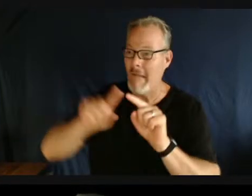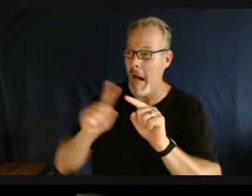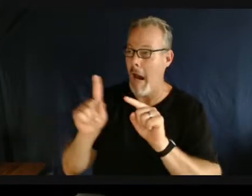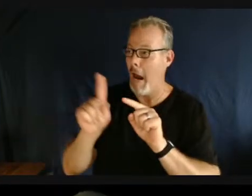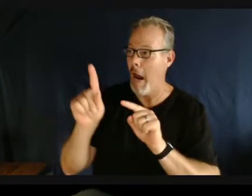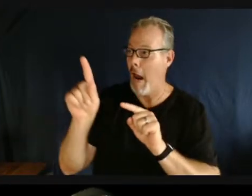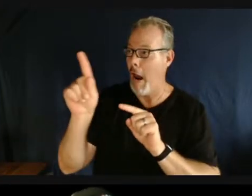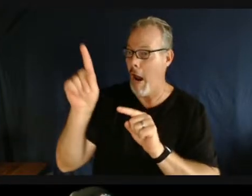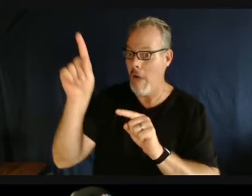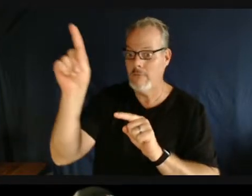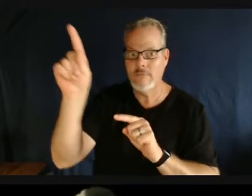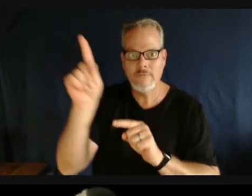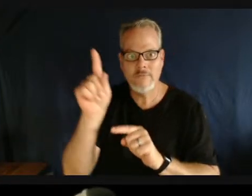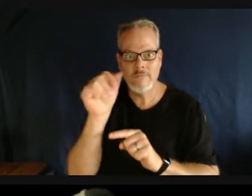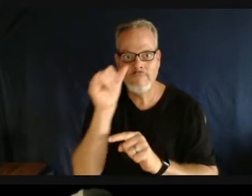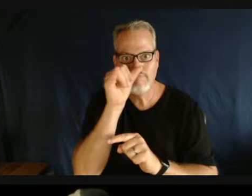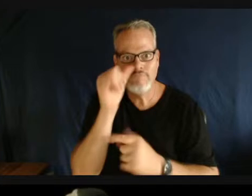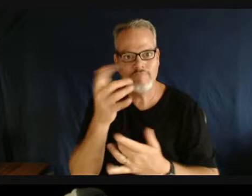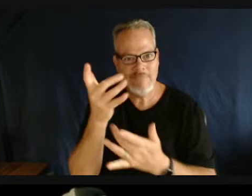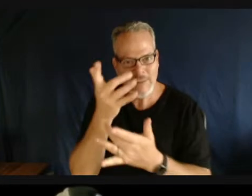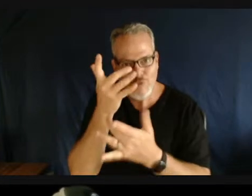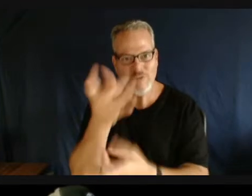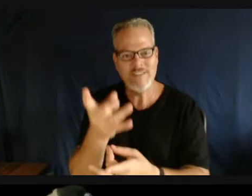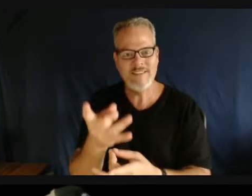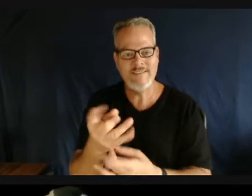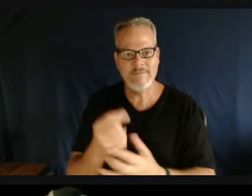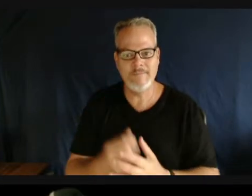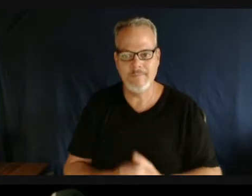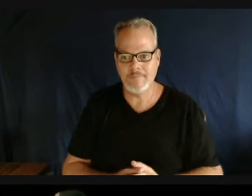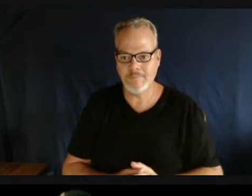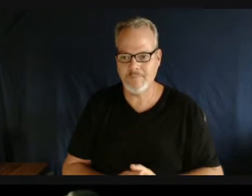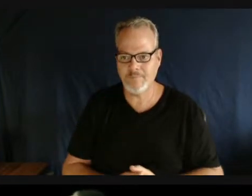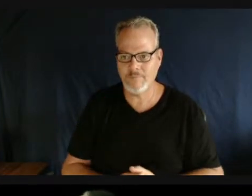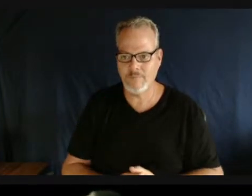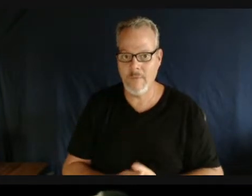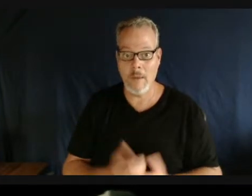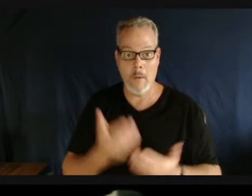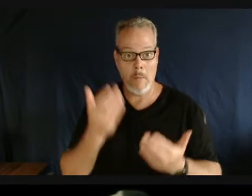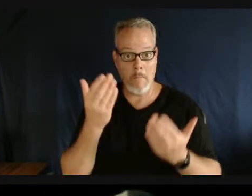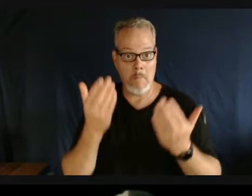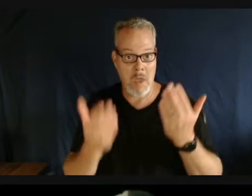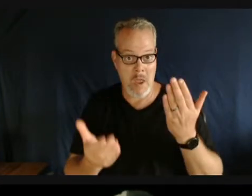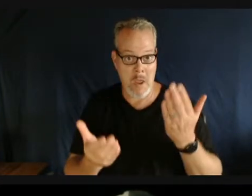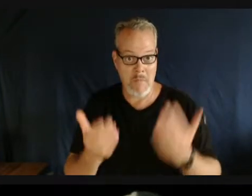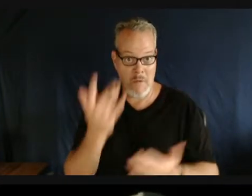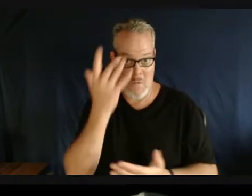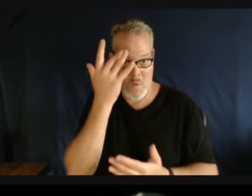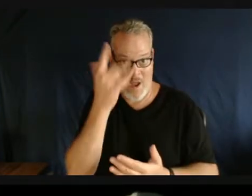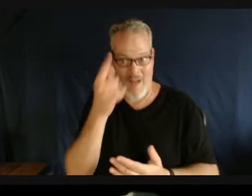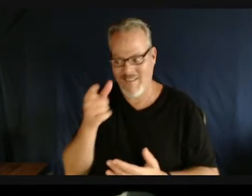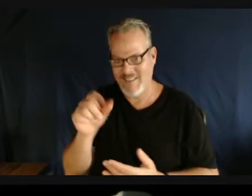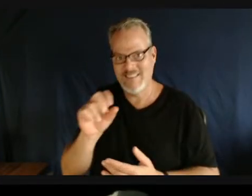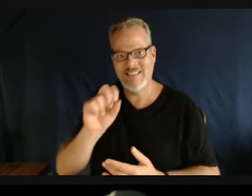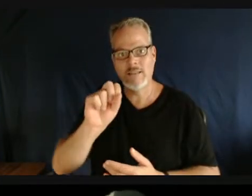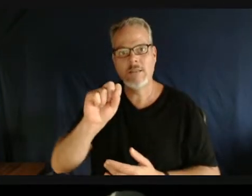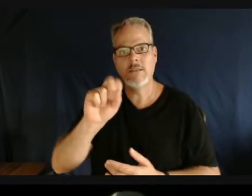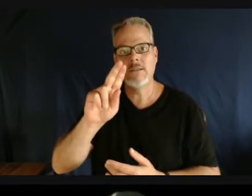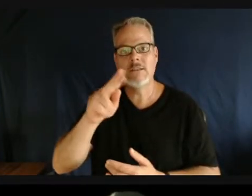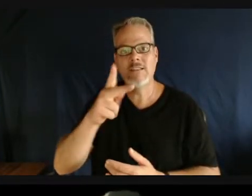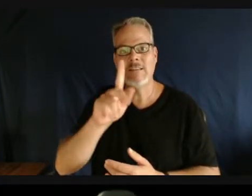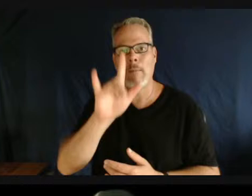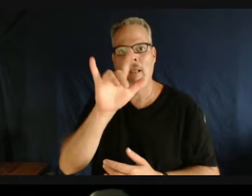that's really interesting to note, right? And that might well be because of the supply rate having a good pathway up